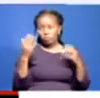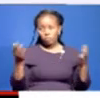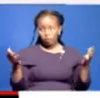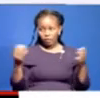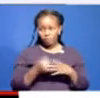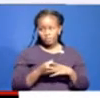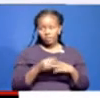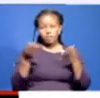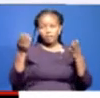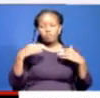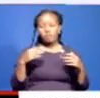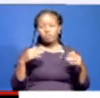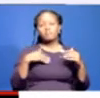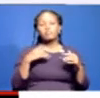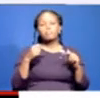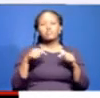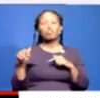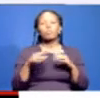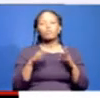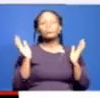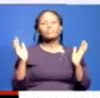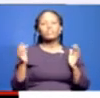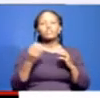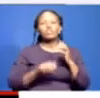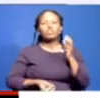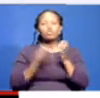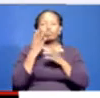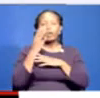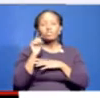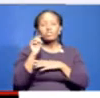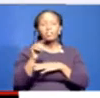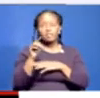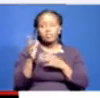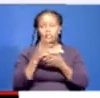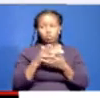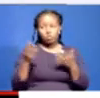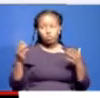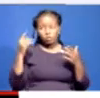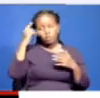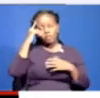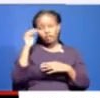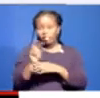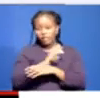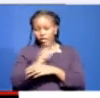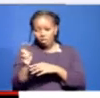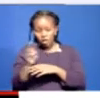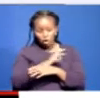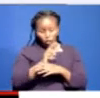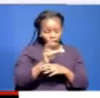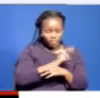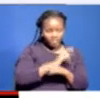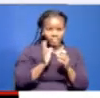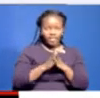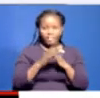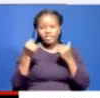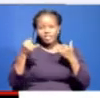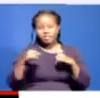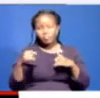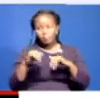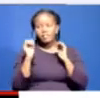giving me the opportunity to launch these tools for the oversight and implementation of the National Spatial